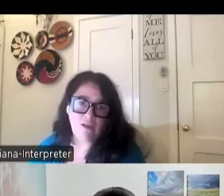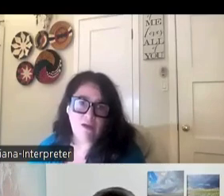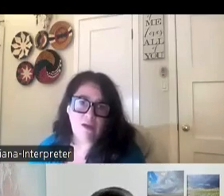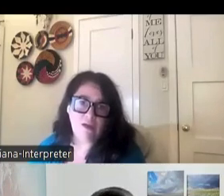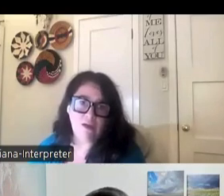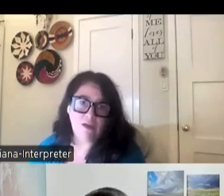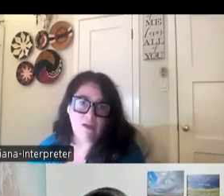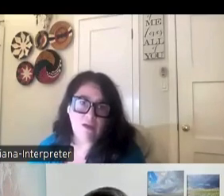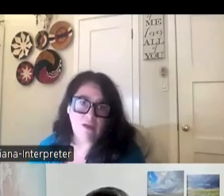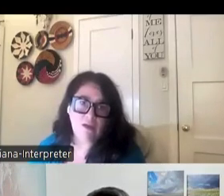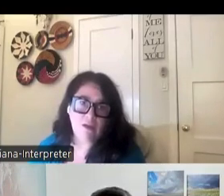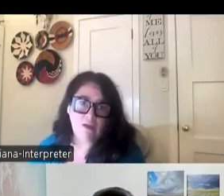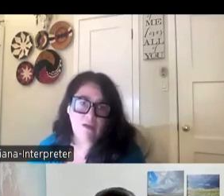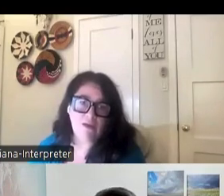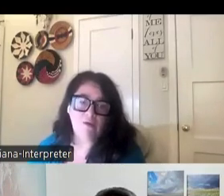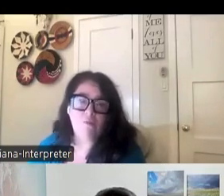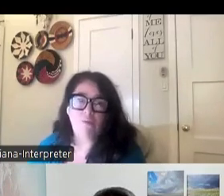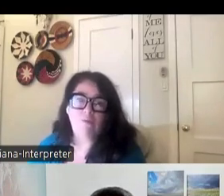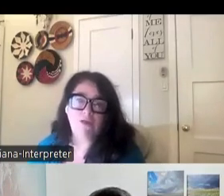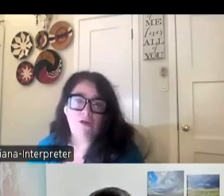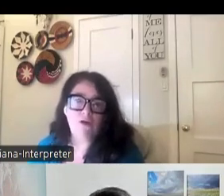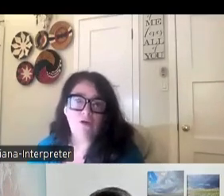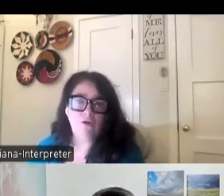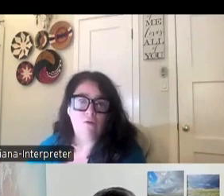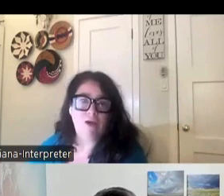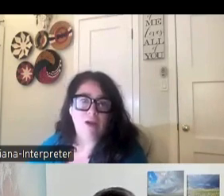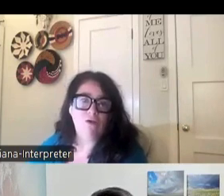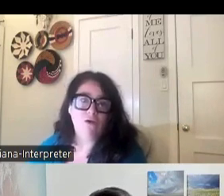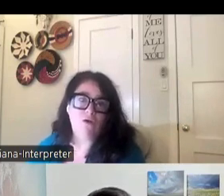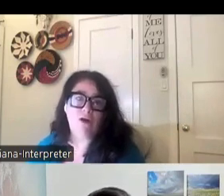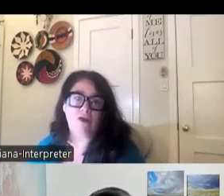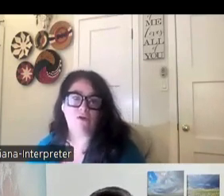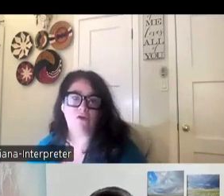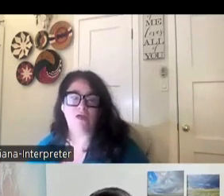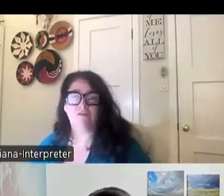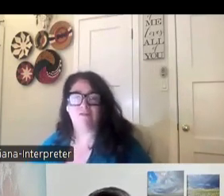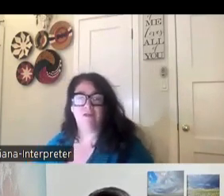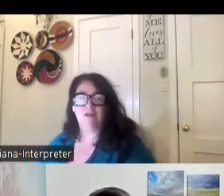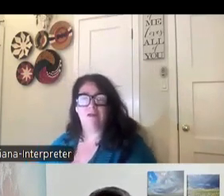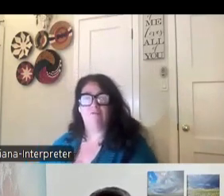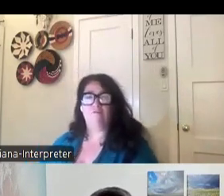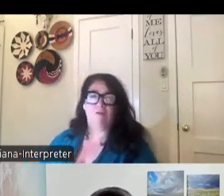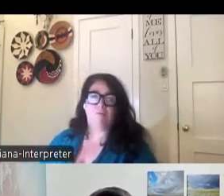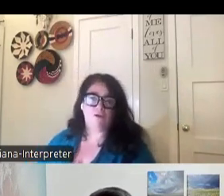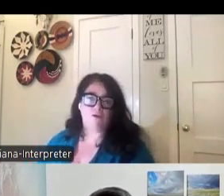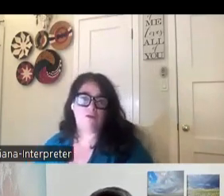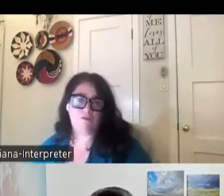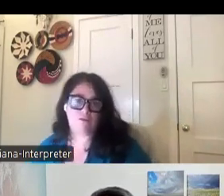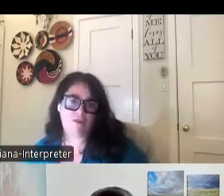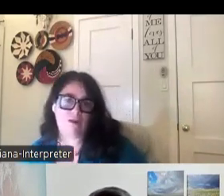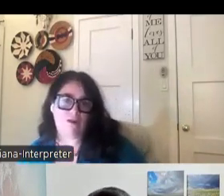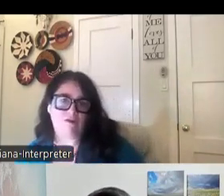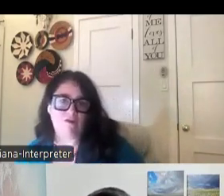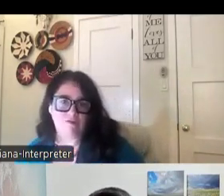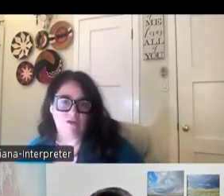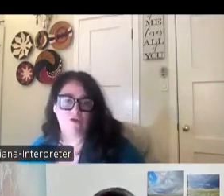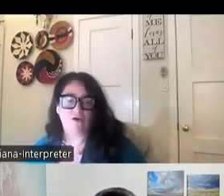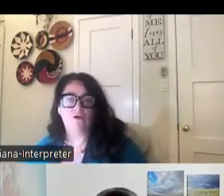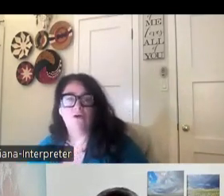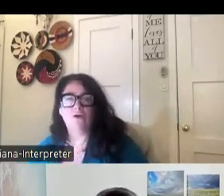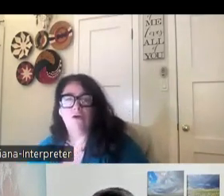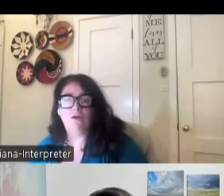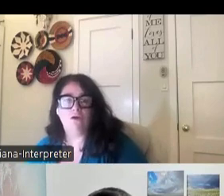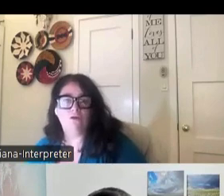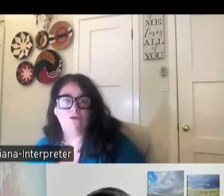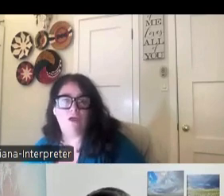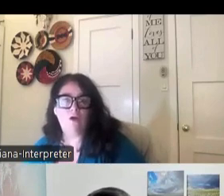the statewide average. Now, of course, even Sonoma County probably has a bit of a gradient. I don't have the data to share tonight, but I suspect that